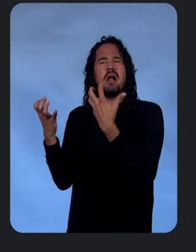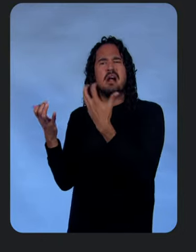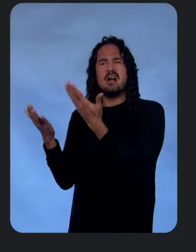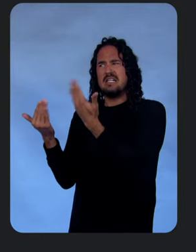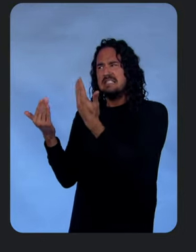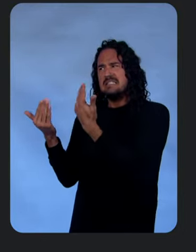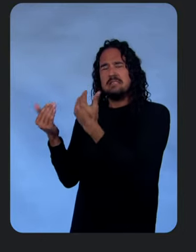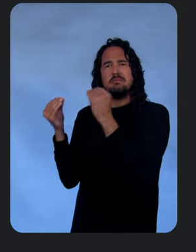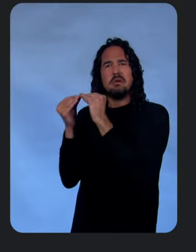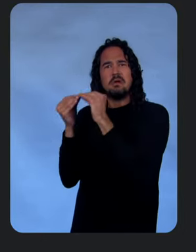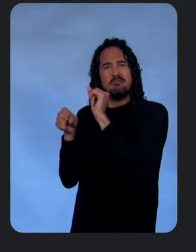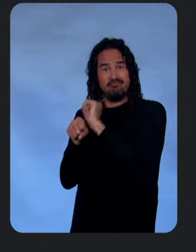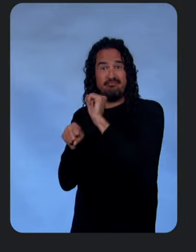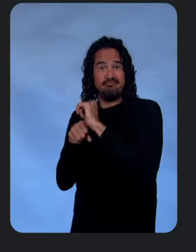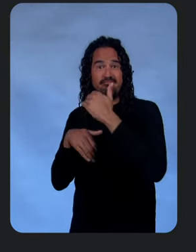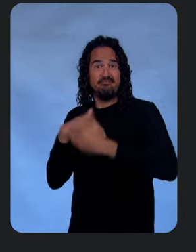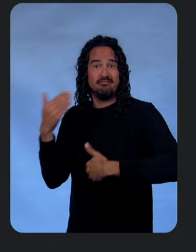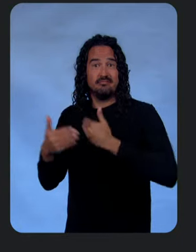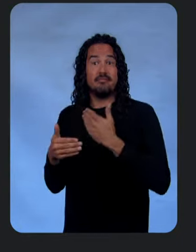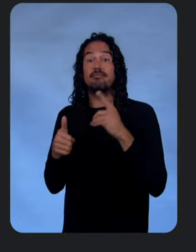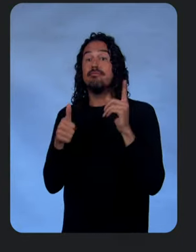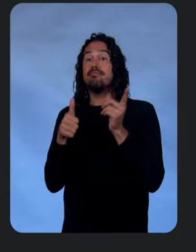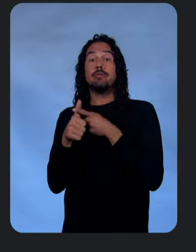right? So, what we're going to do is open a new editor.